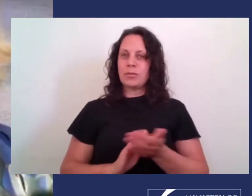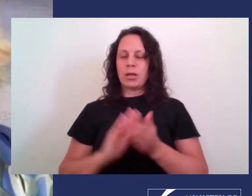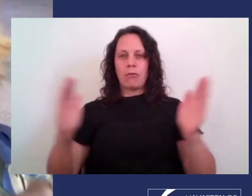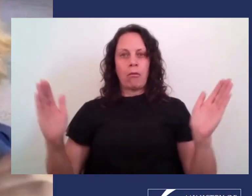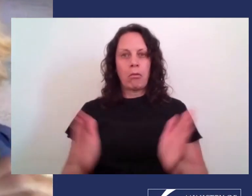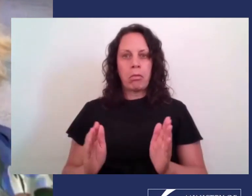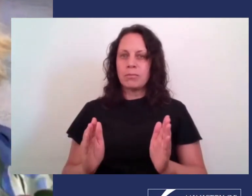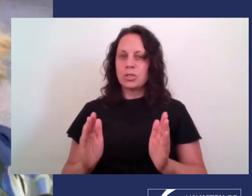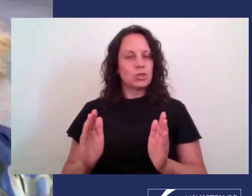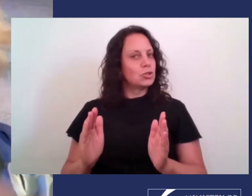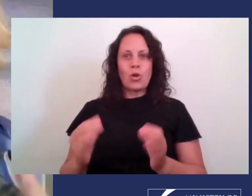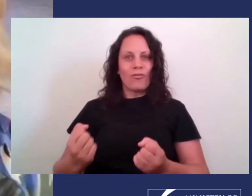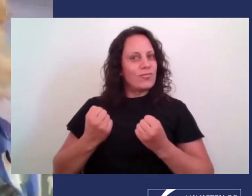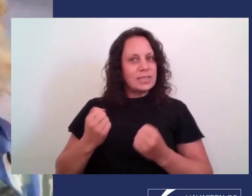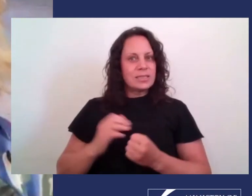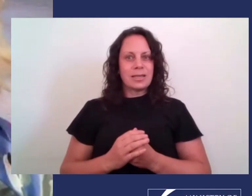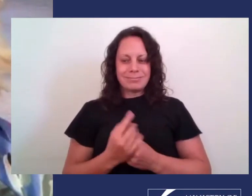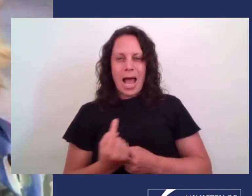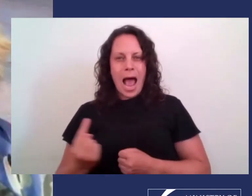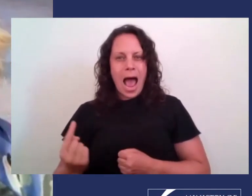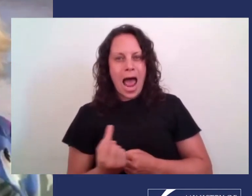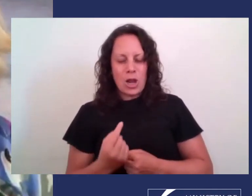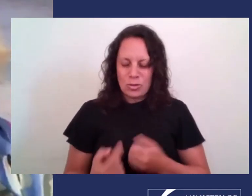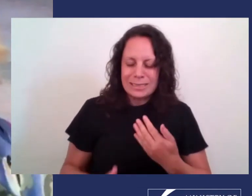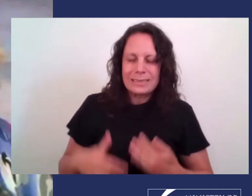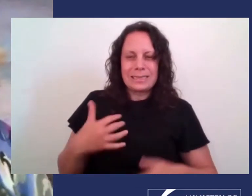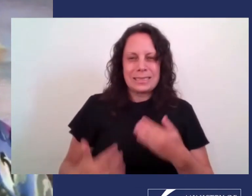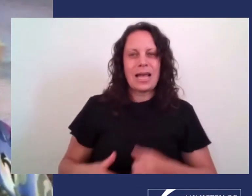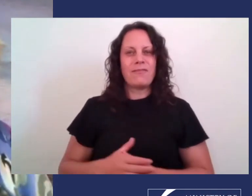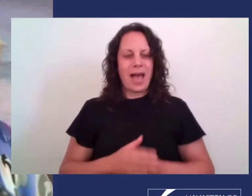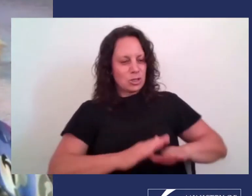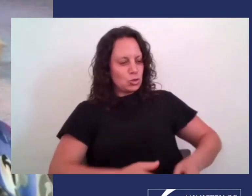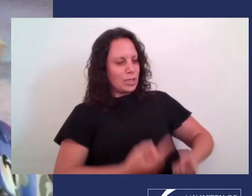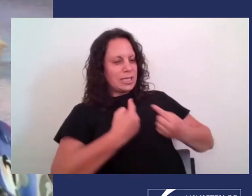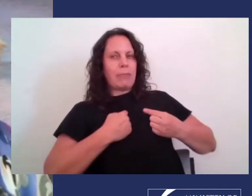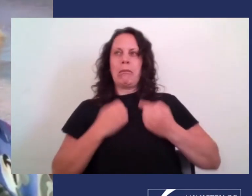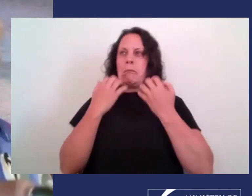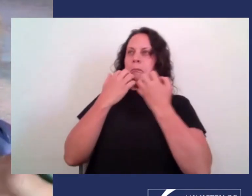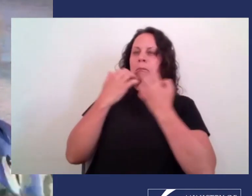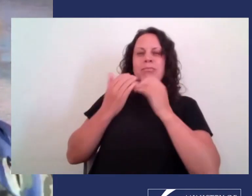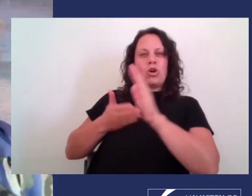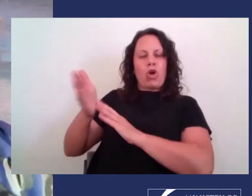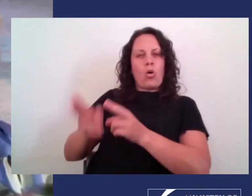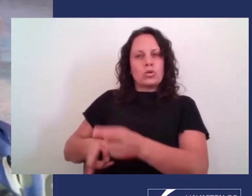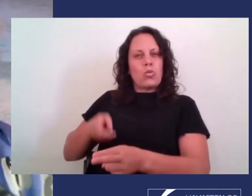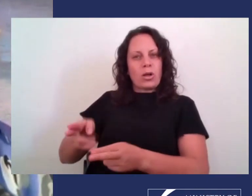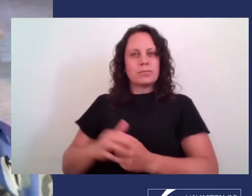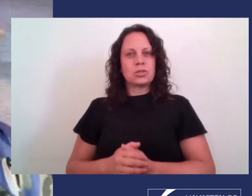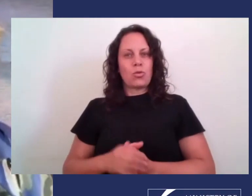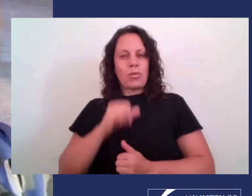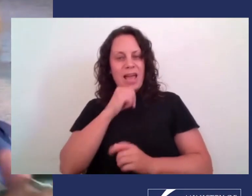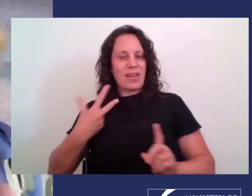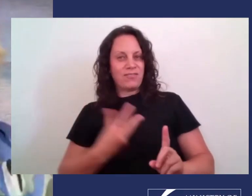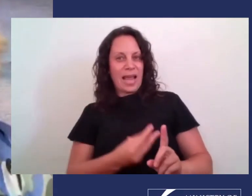lonely, alone, suffering. Tamariki are telling me that they're scared about going to hospital. And vaccination can reduce